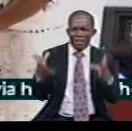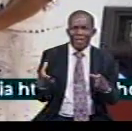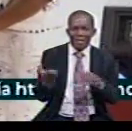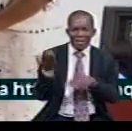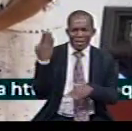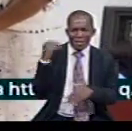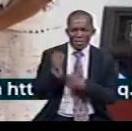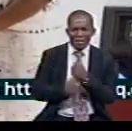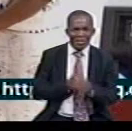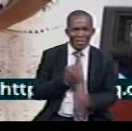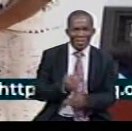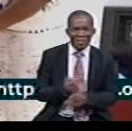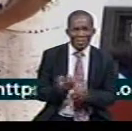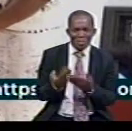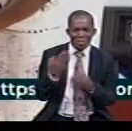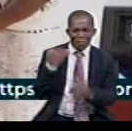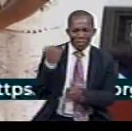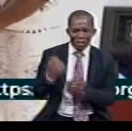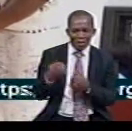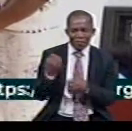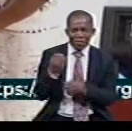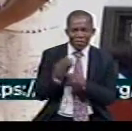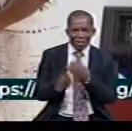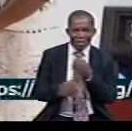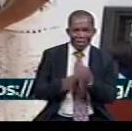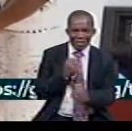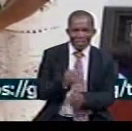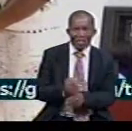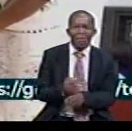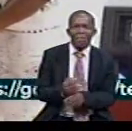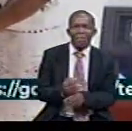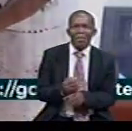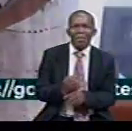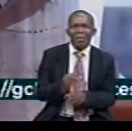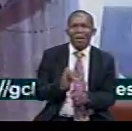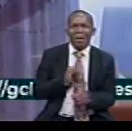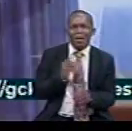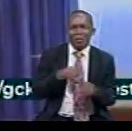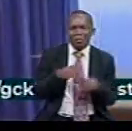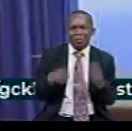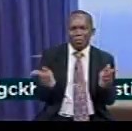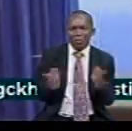started feeling unease. I went to hospital. The doctor detected that due to